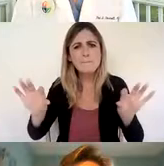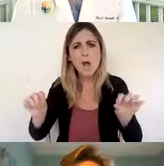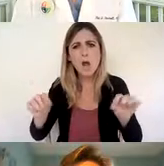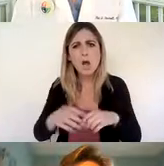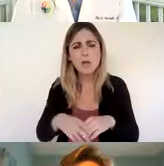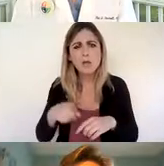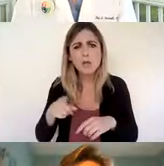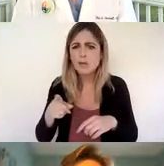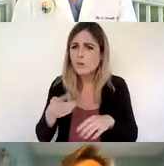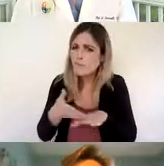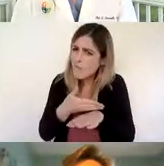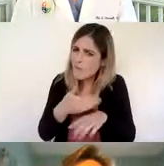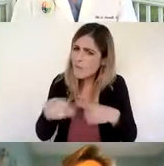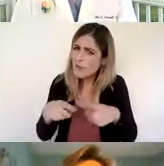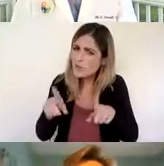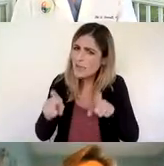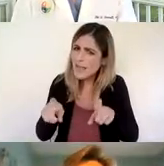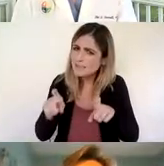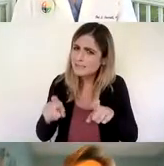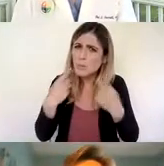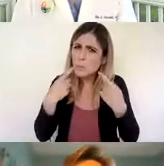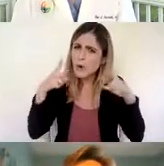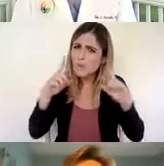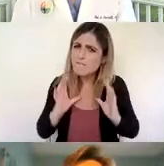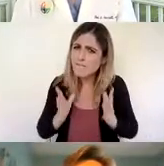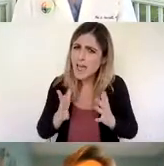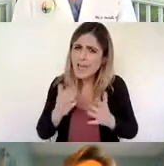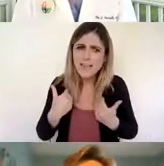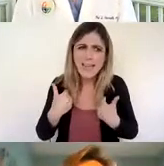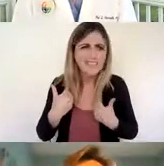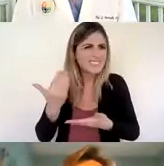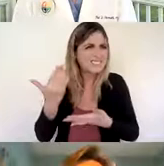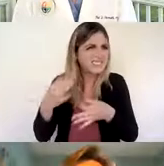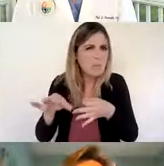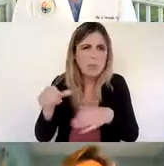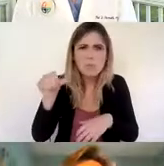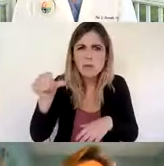before when we checked this out about an hour ago. There was some simple button you clicked.